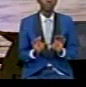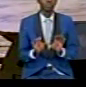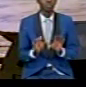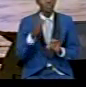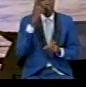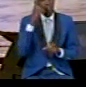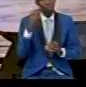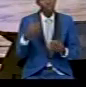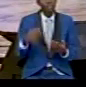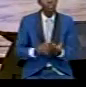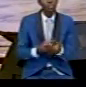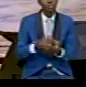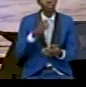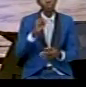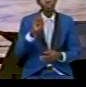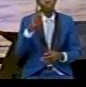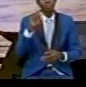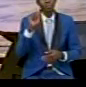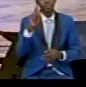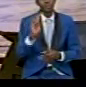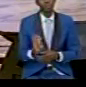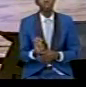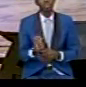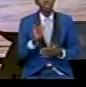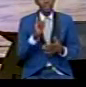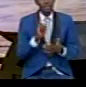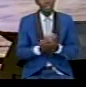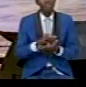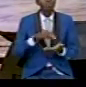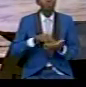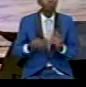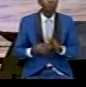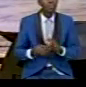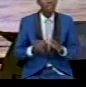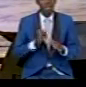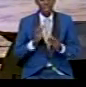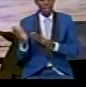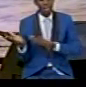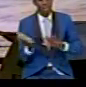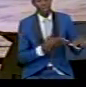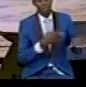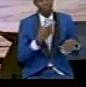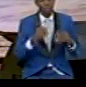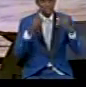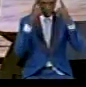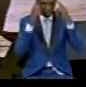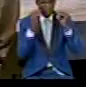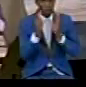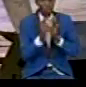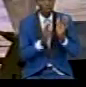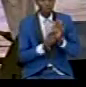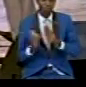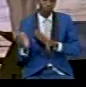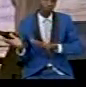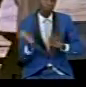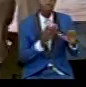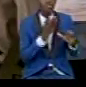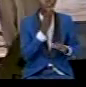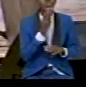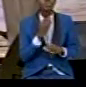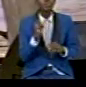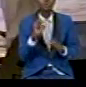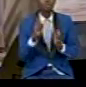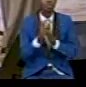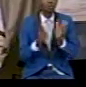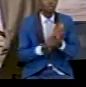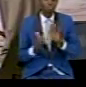for the gospel's sake, that is, I abandon the Mosaic law, I abandon the Jewish law, I abandon